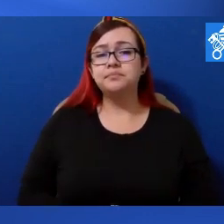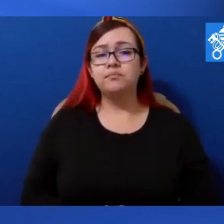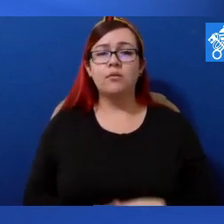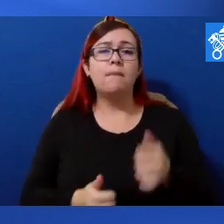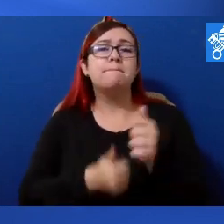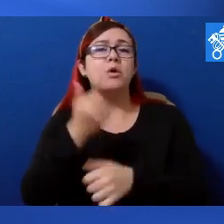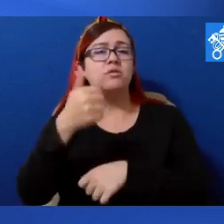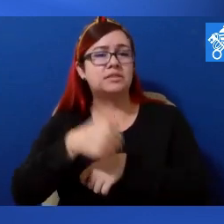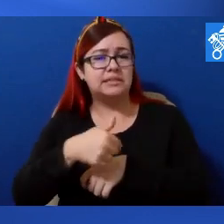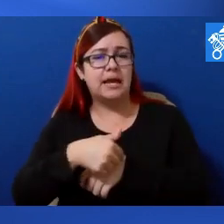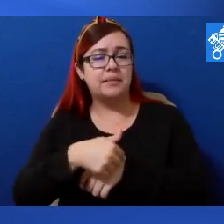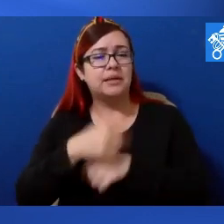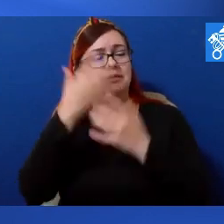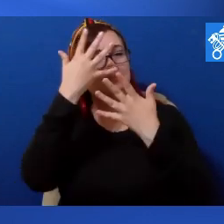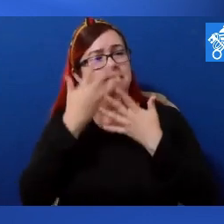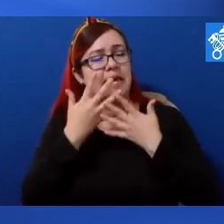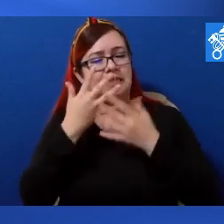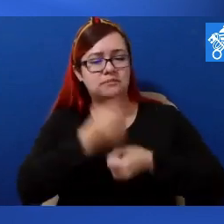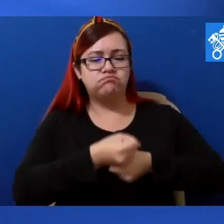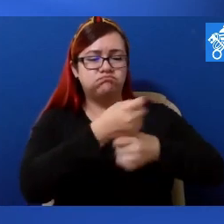In our time,